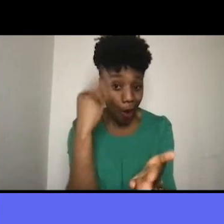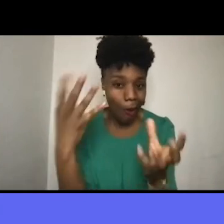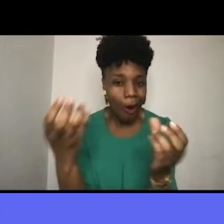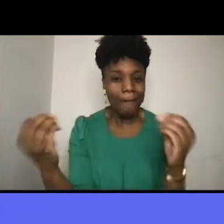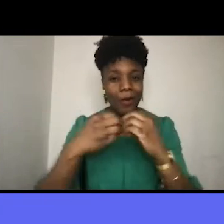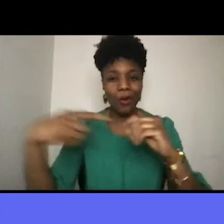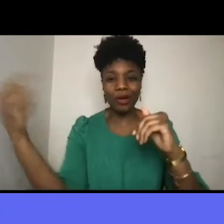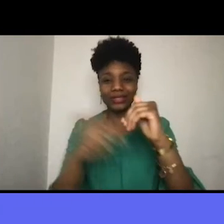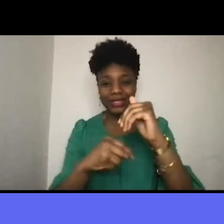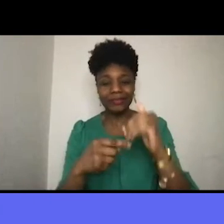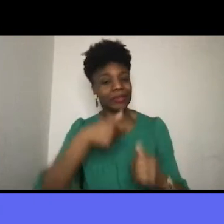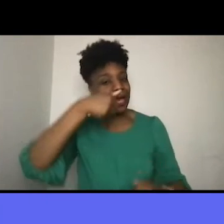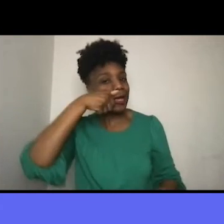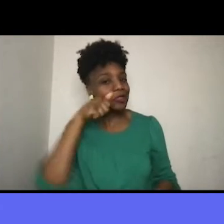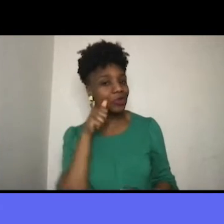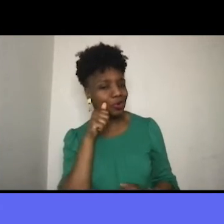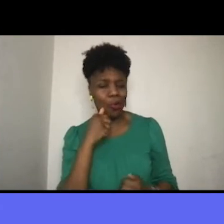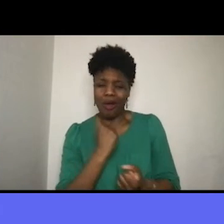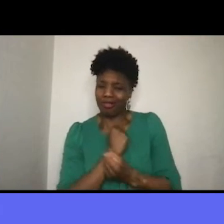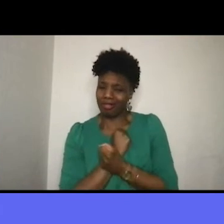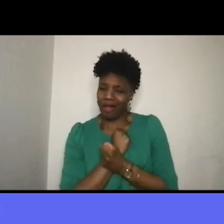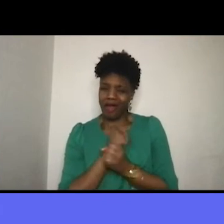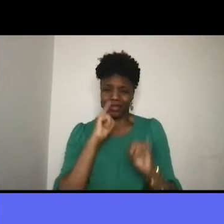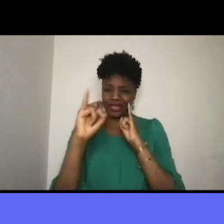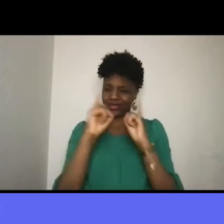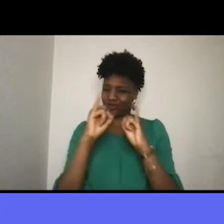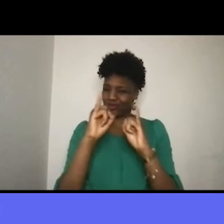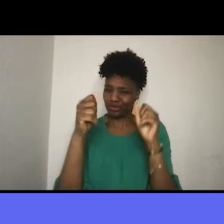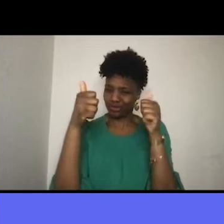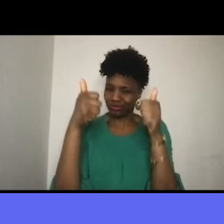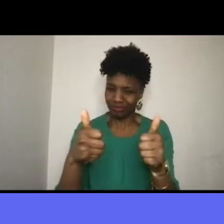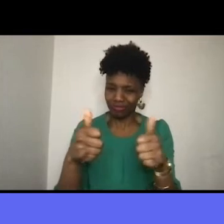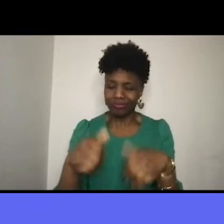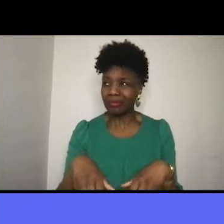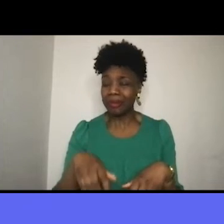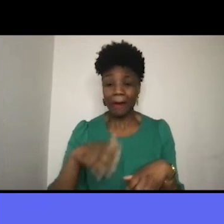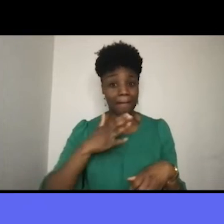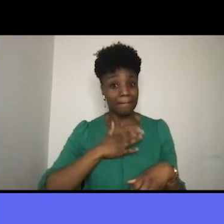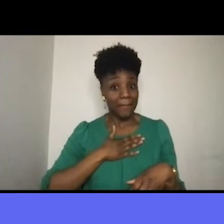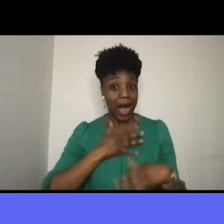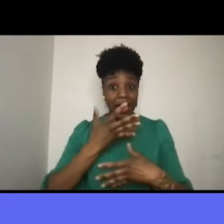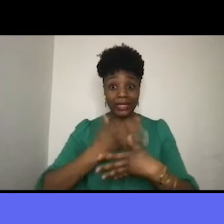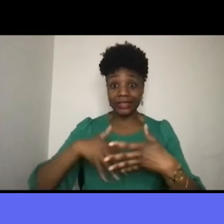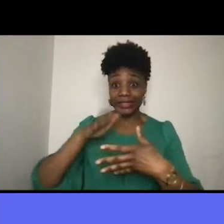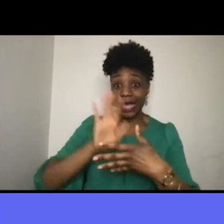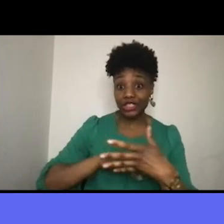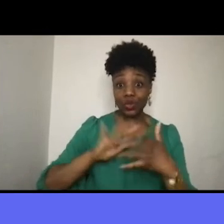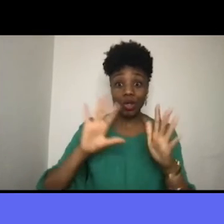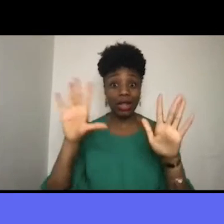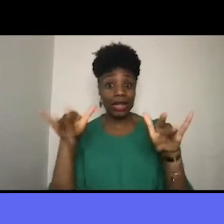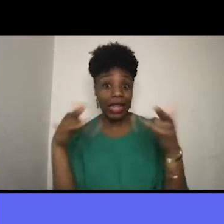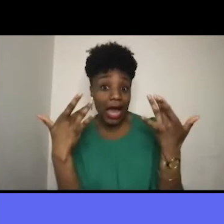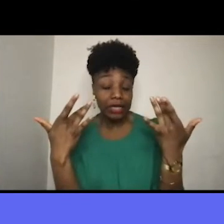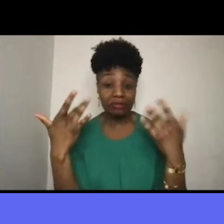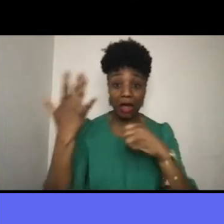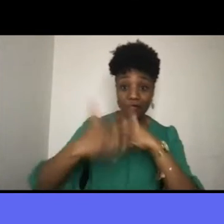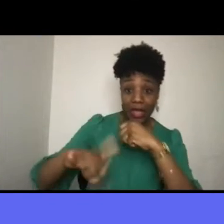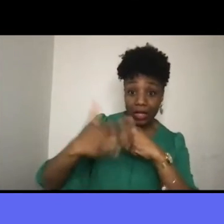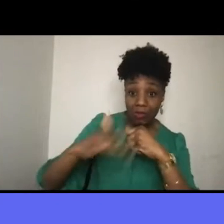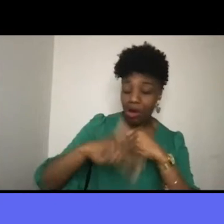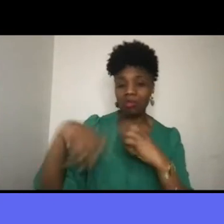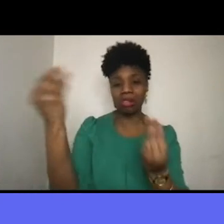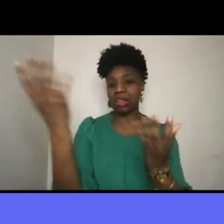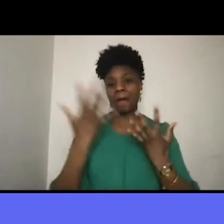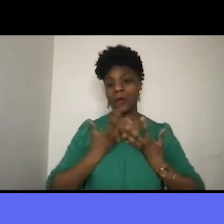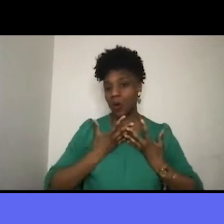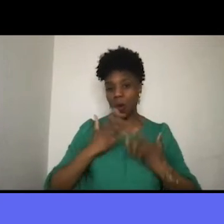this space again. I love doing stuff like this. So anytime, especially when my schedule is like free, I'm absolutely down for doing stuff